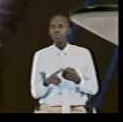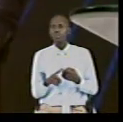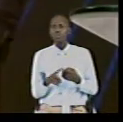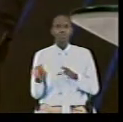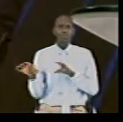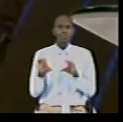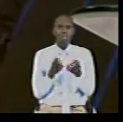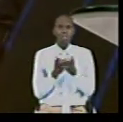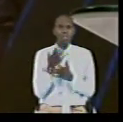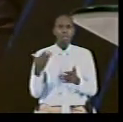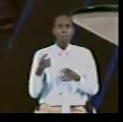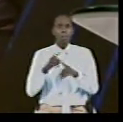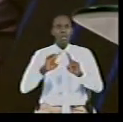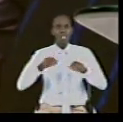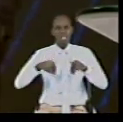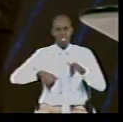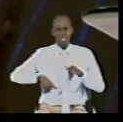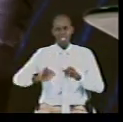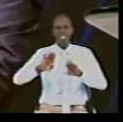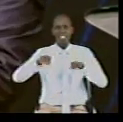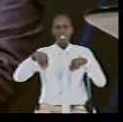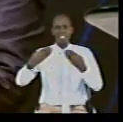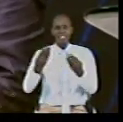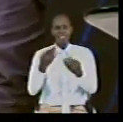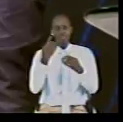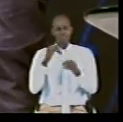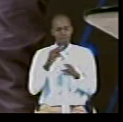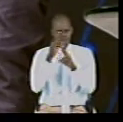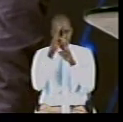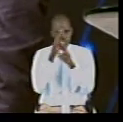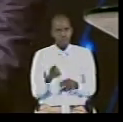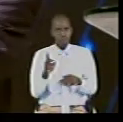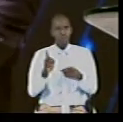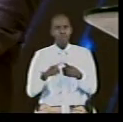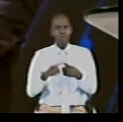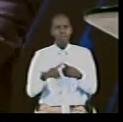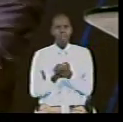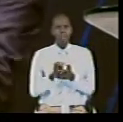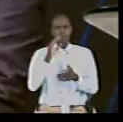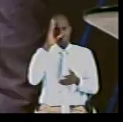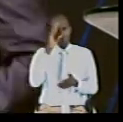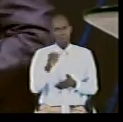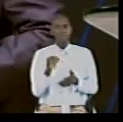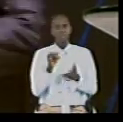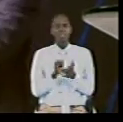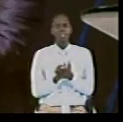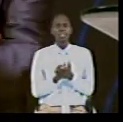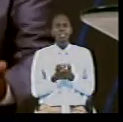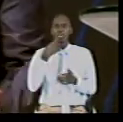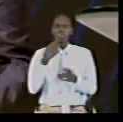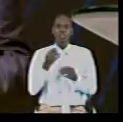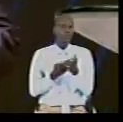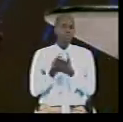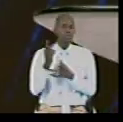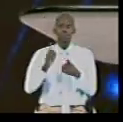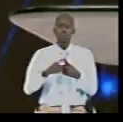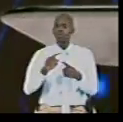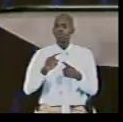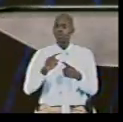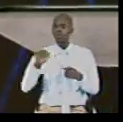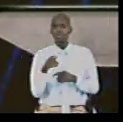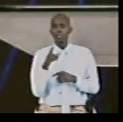man that can speak the truth and speak the truth to everyone, no matter who, instead of respecting